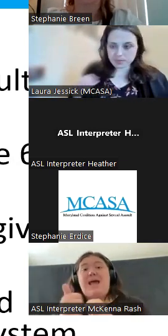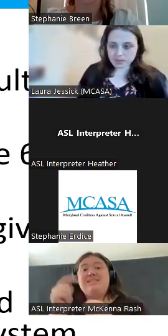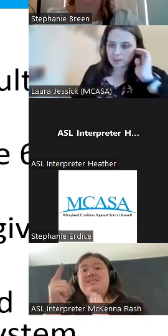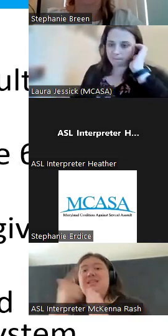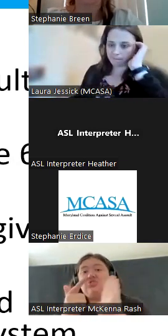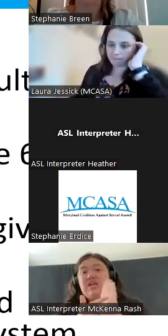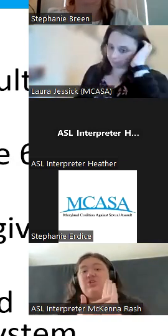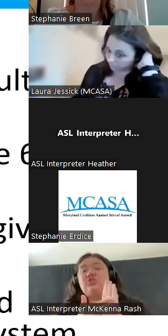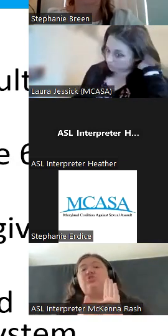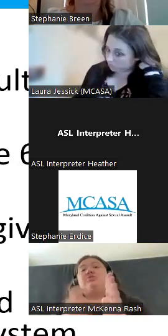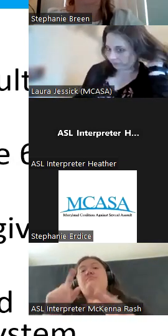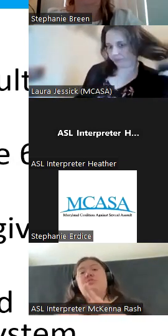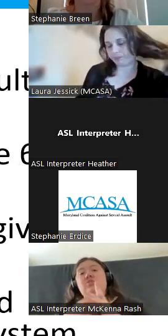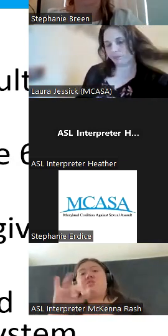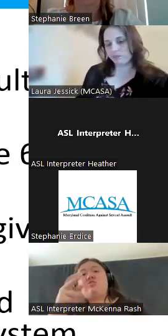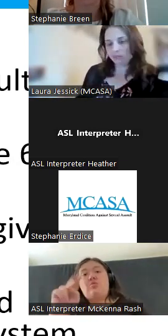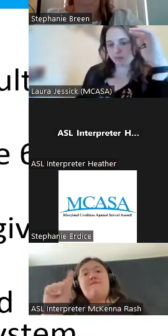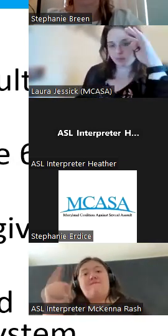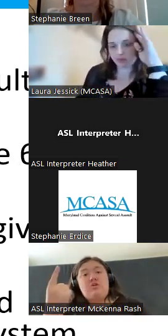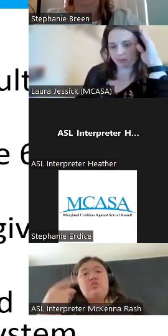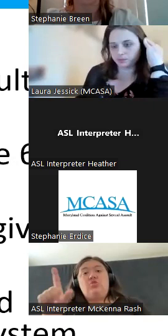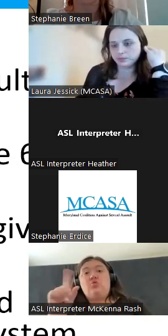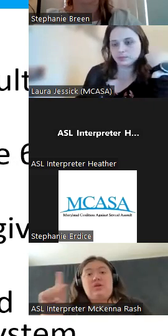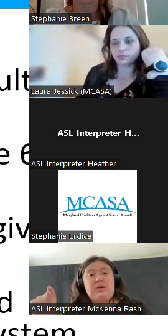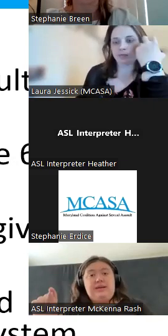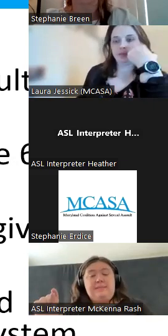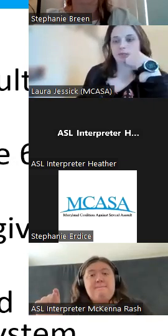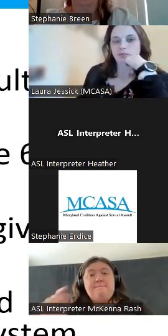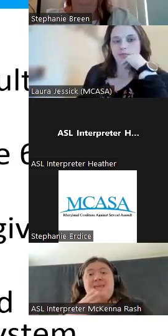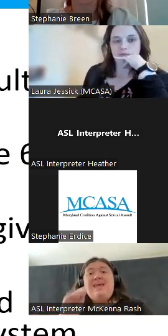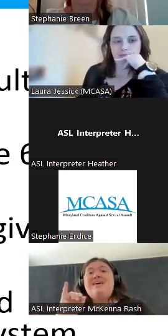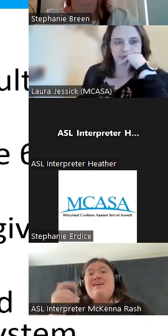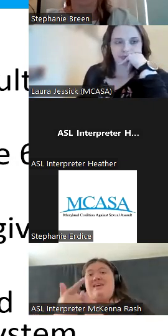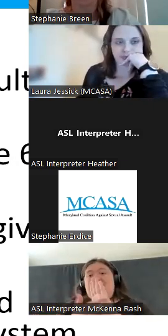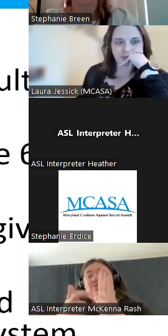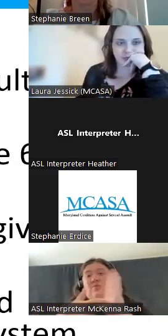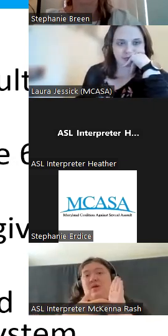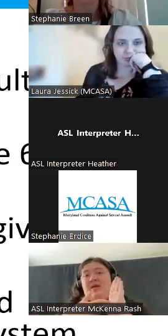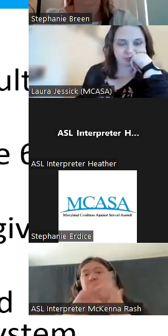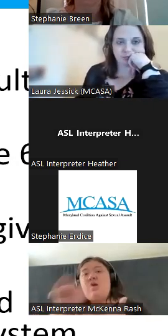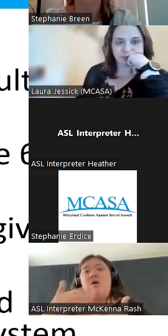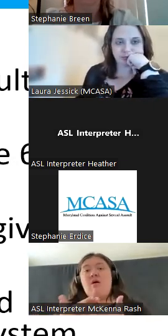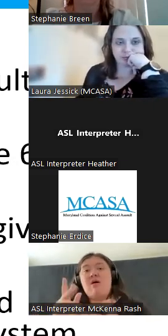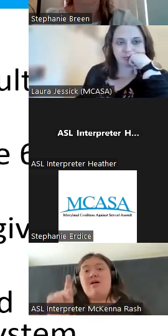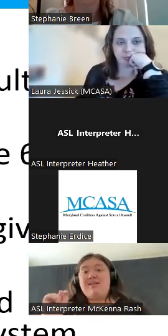into effect January 1st, 2020. And that legislation requires that all